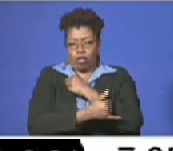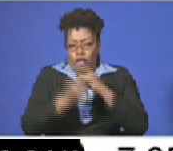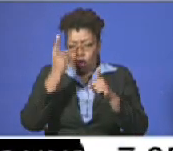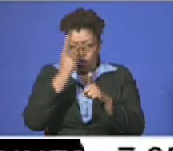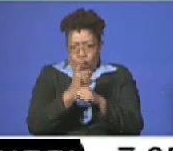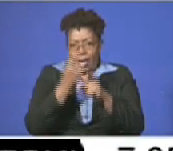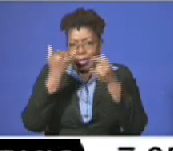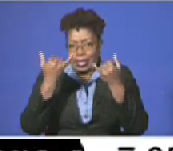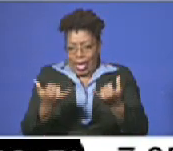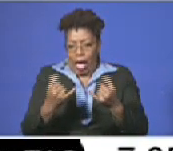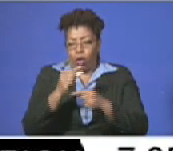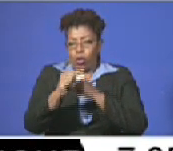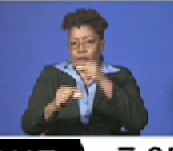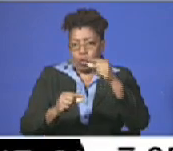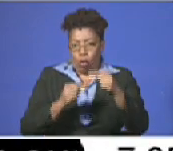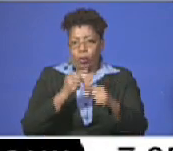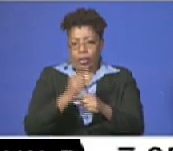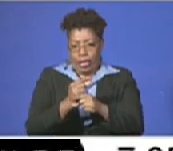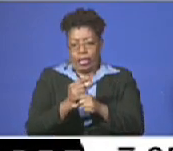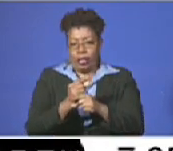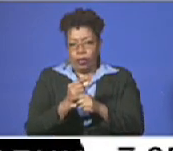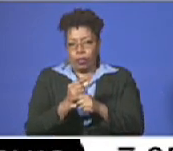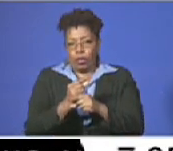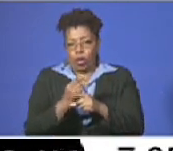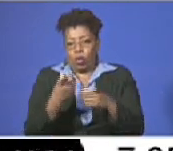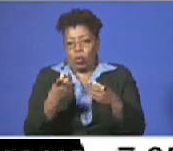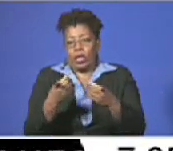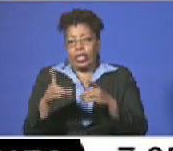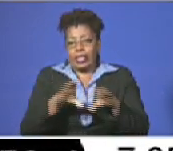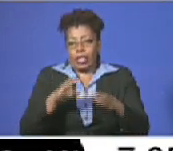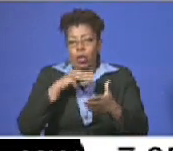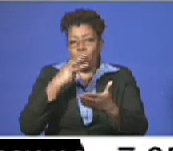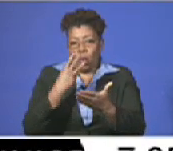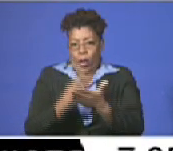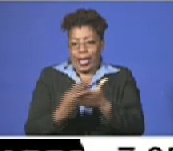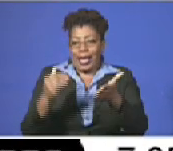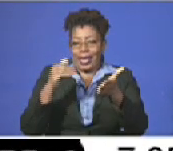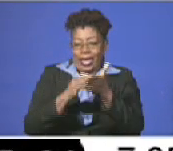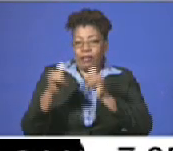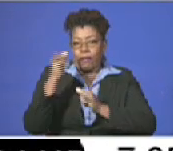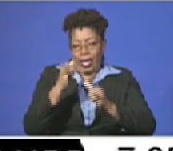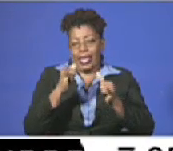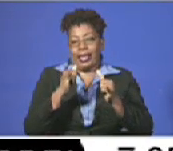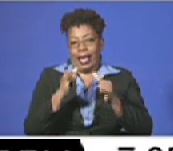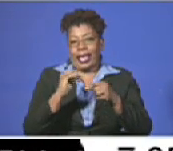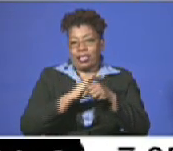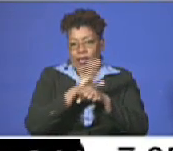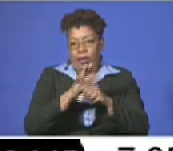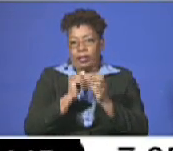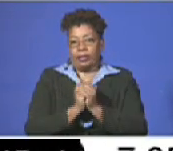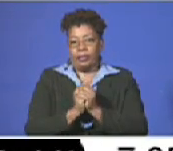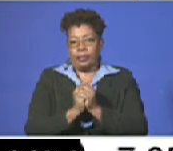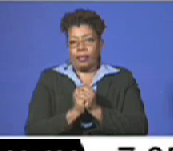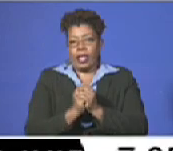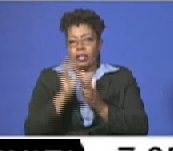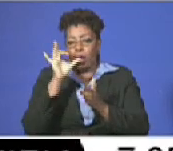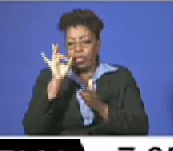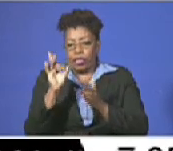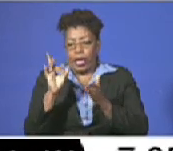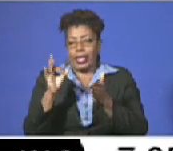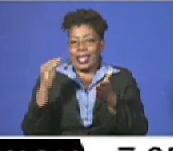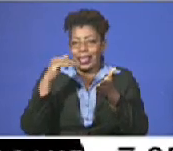right now on the globe that has dealt well with COVID. And the Bahamas is among that number. Currently, there are just over 8,000